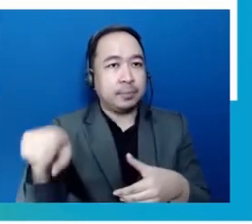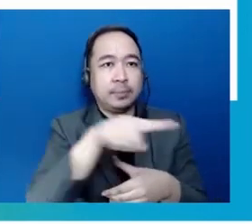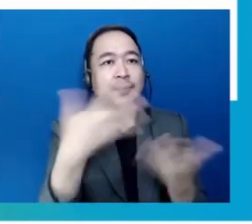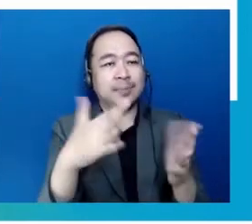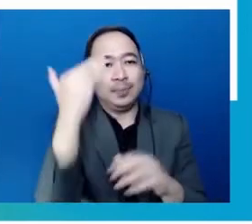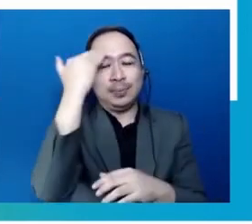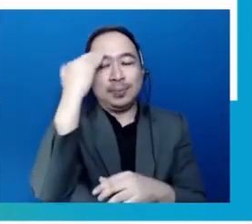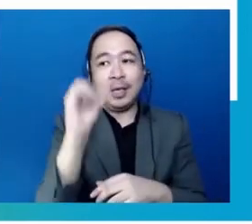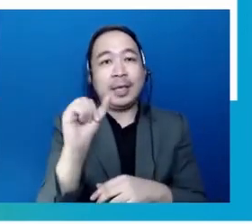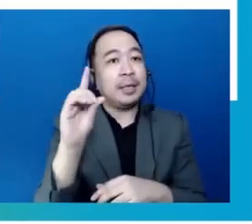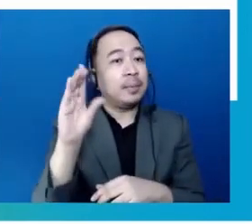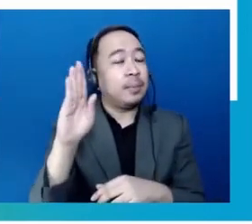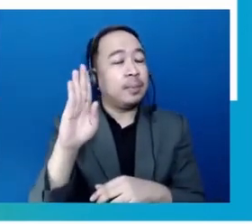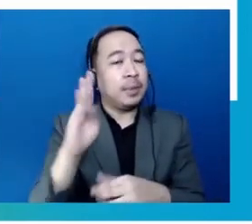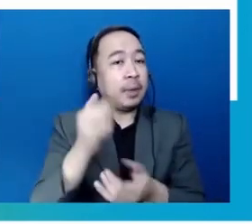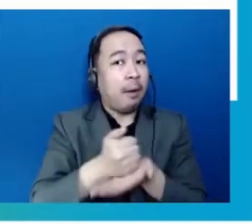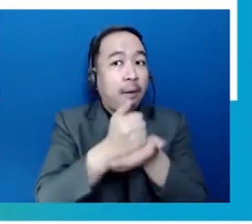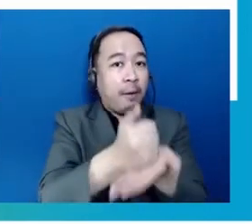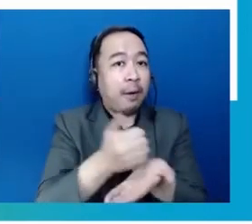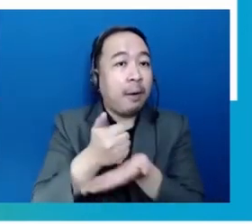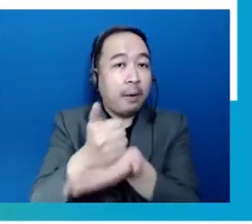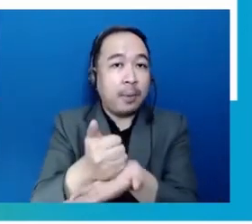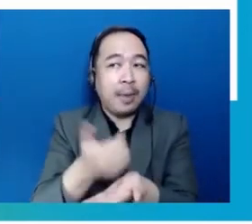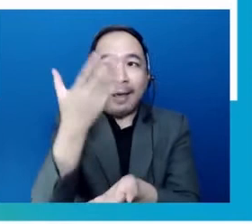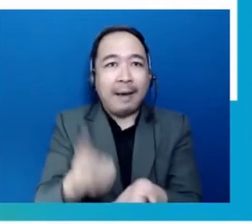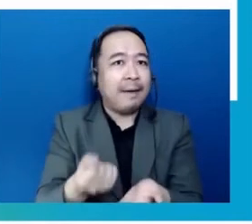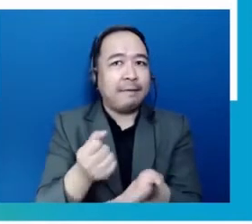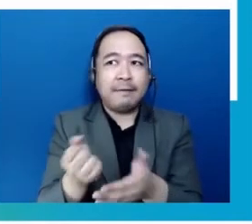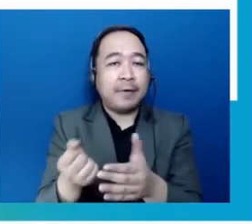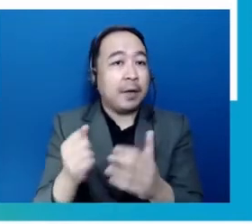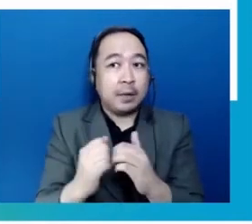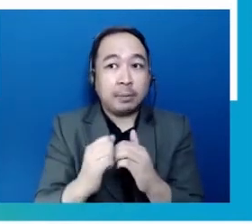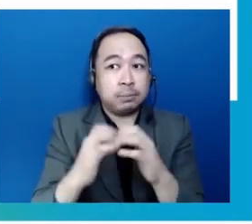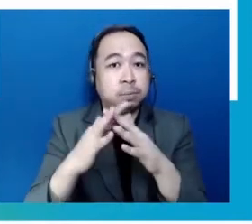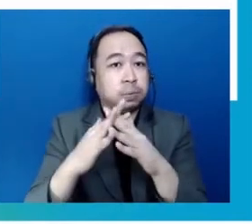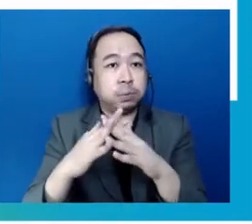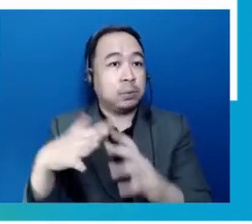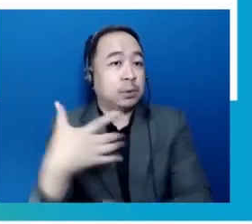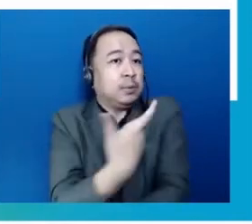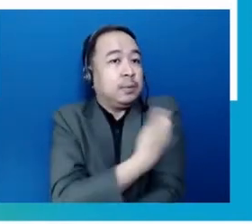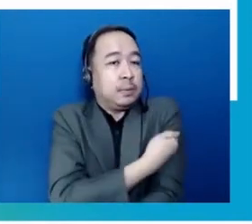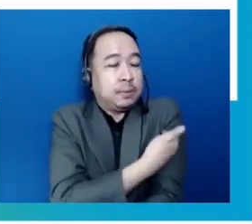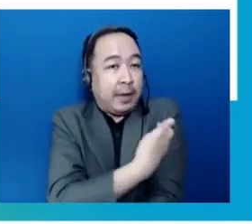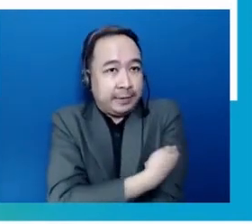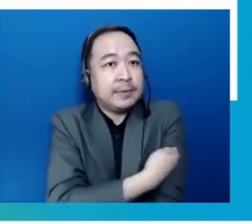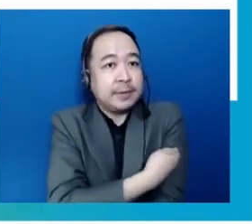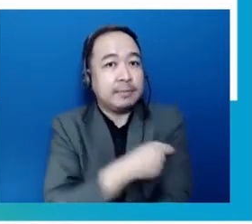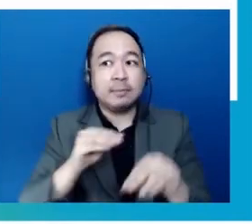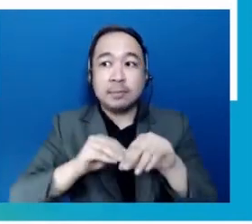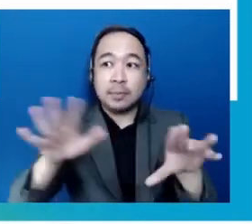member countries procure safe and effective COVID-19 vaccines and deliver them efficiently and